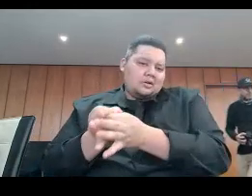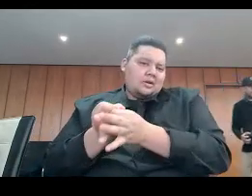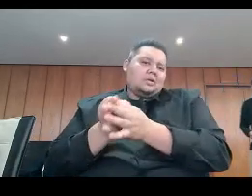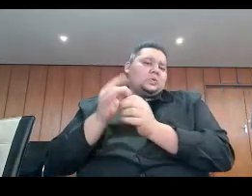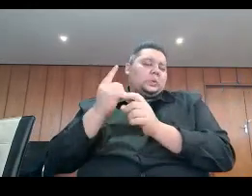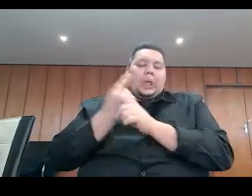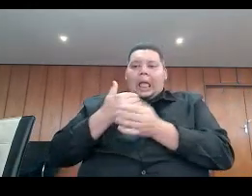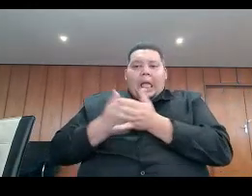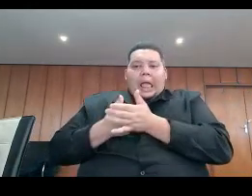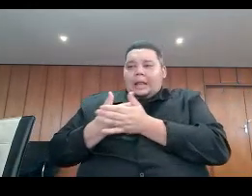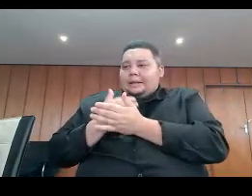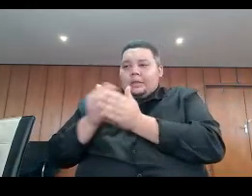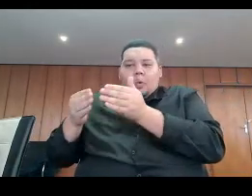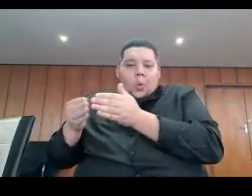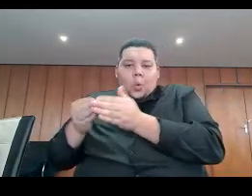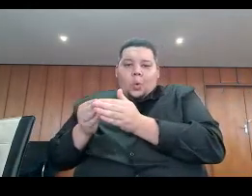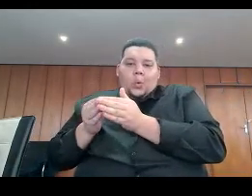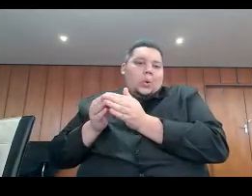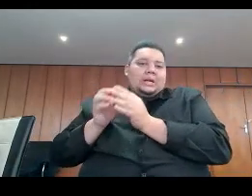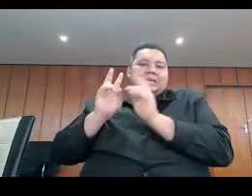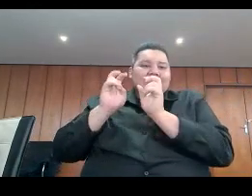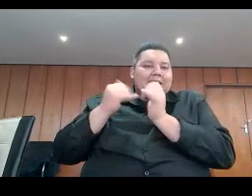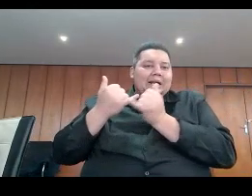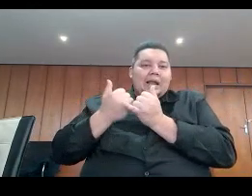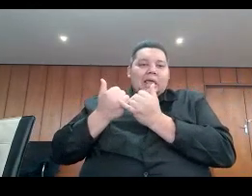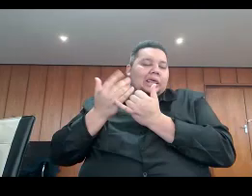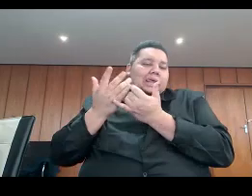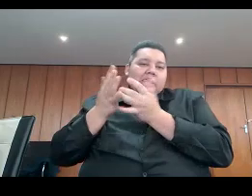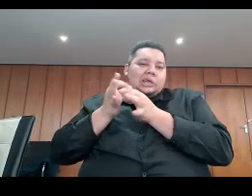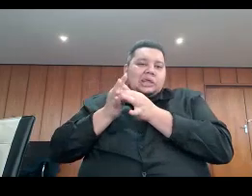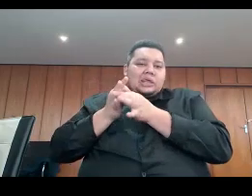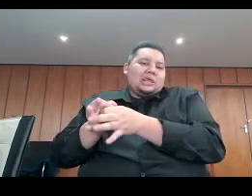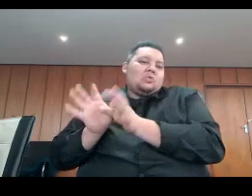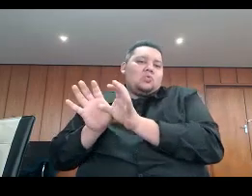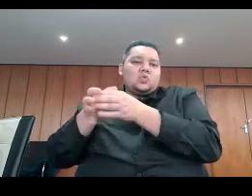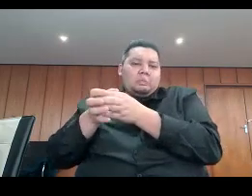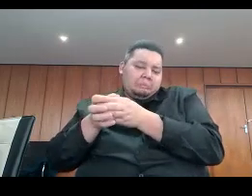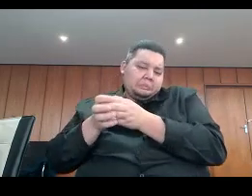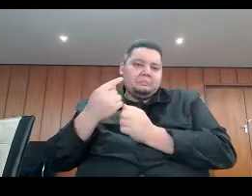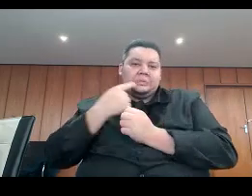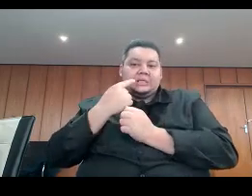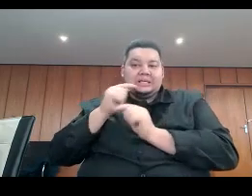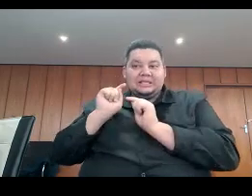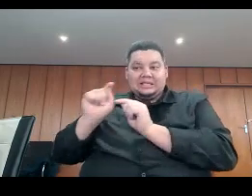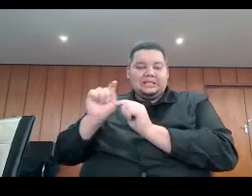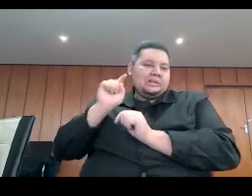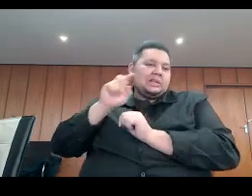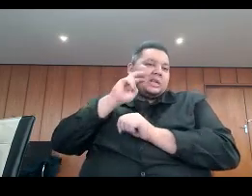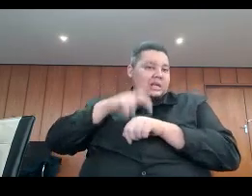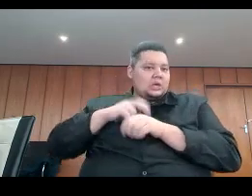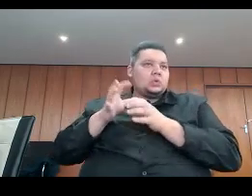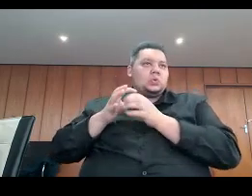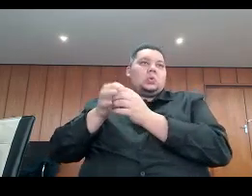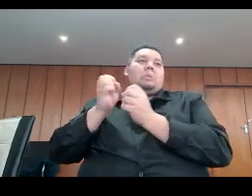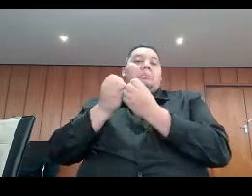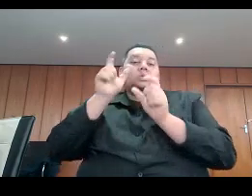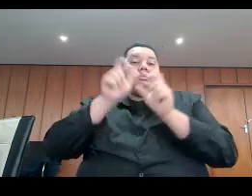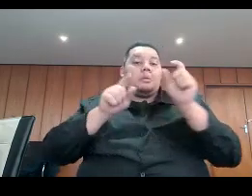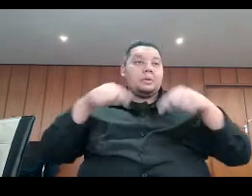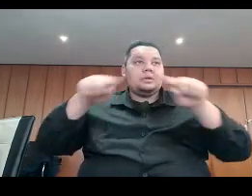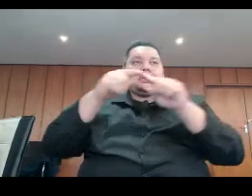the corner somewhere, as if it is a very minority kind of thing that people